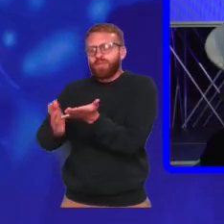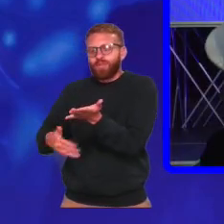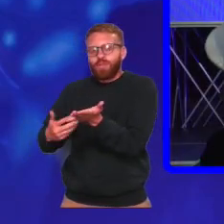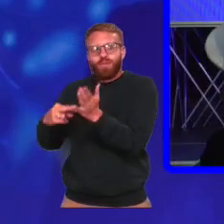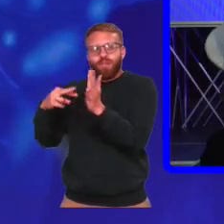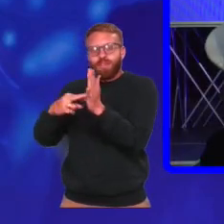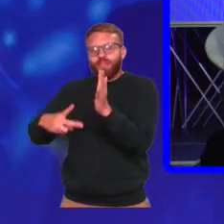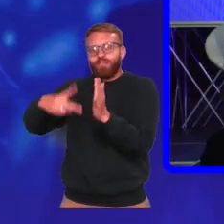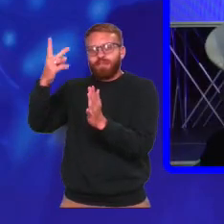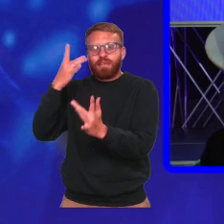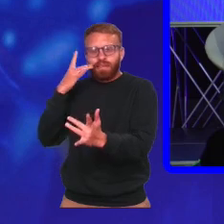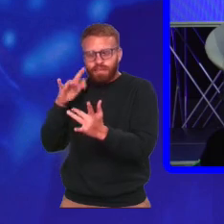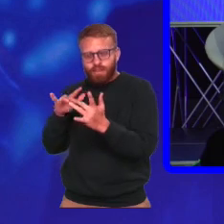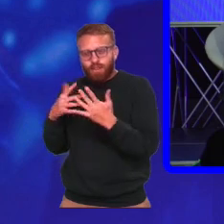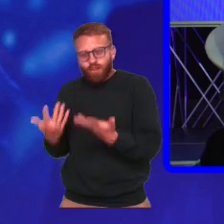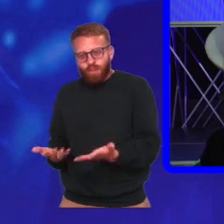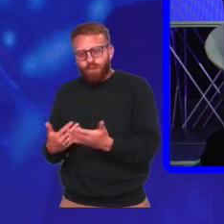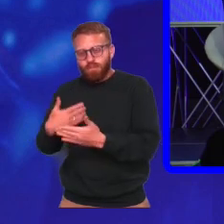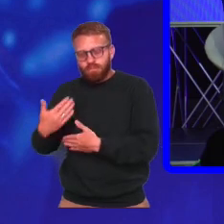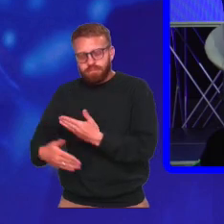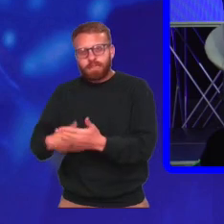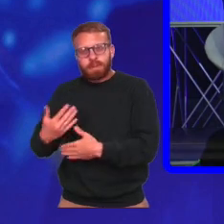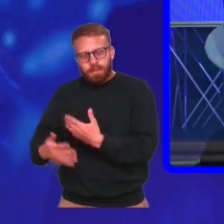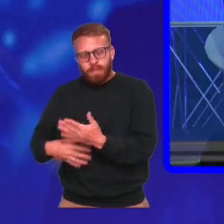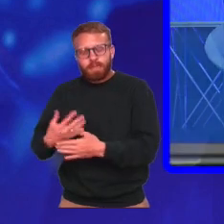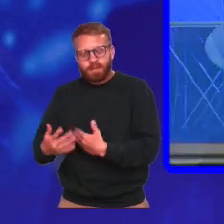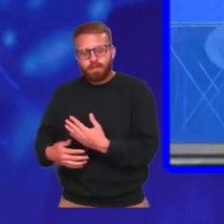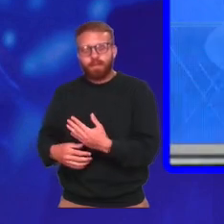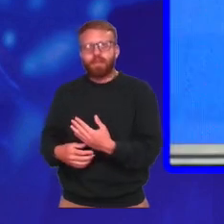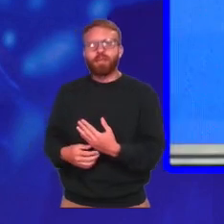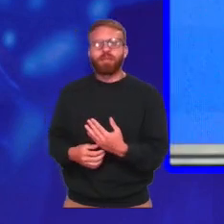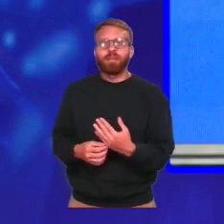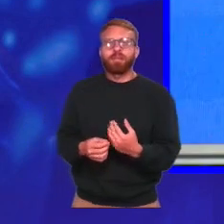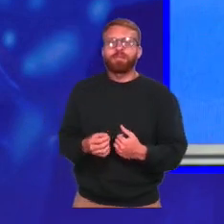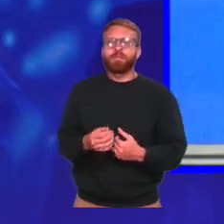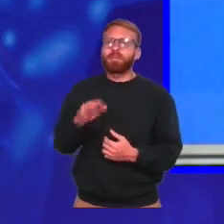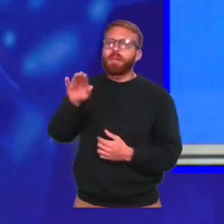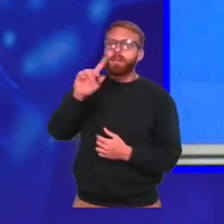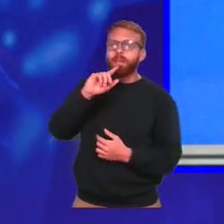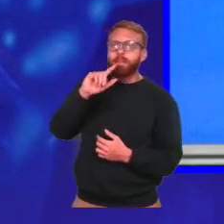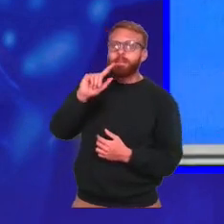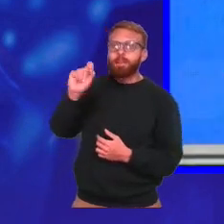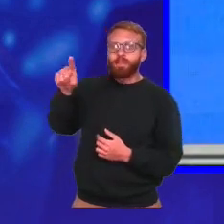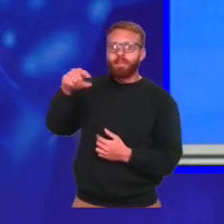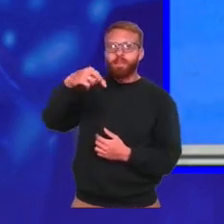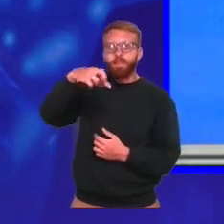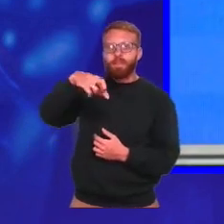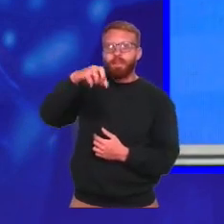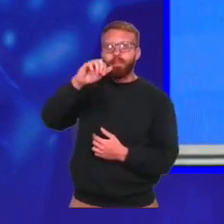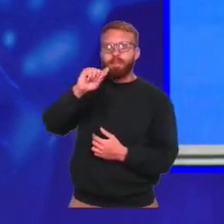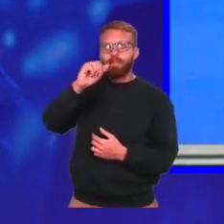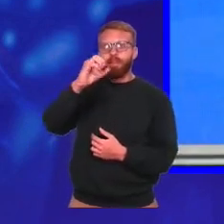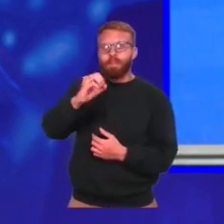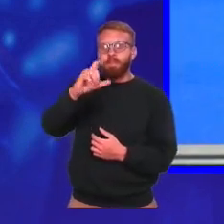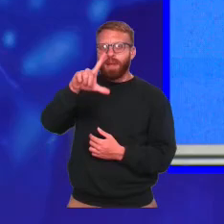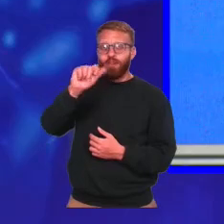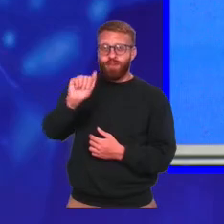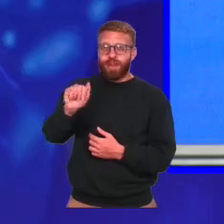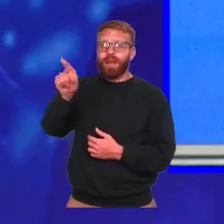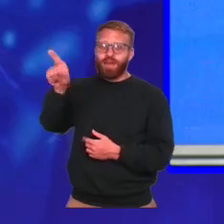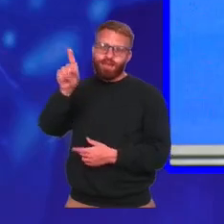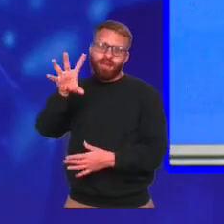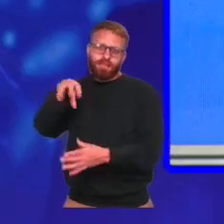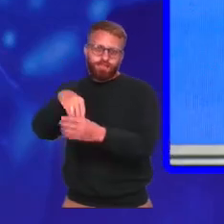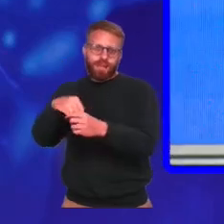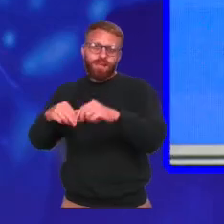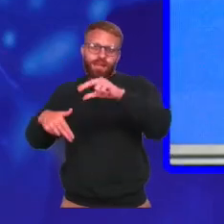love for Paola to chime in for a couple of reasons. I mean, the first one, Latina. Second one, she works from Europe.